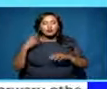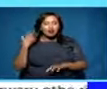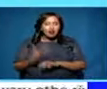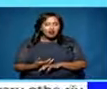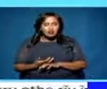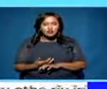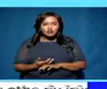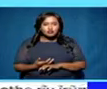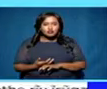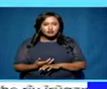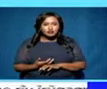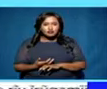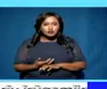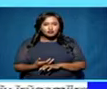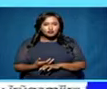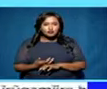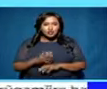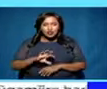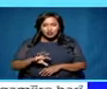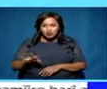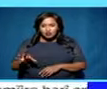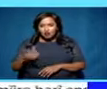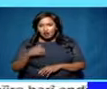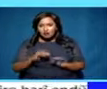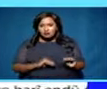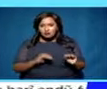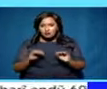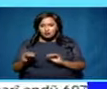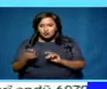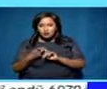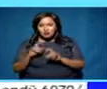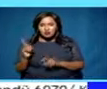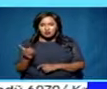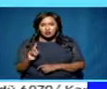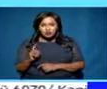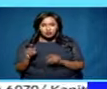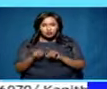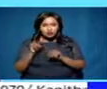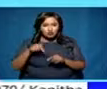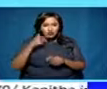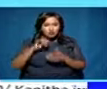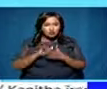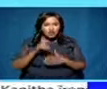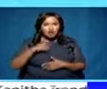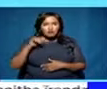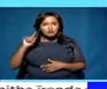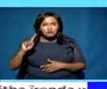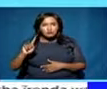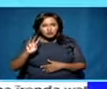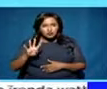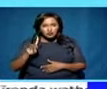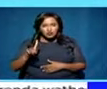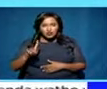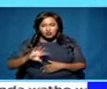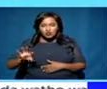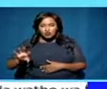contingent on county preparedness. The fight has moved. The fight has moved from Nairobi. As we've said today, we are at the 41st county in terms